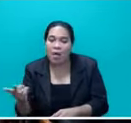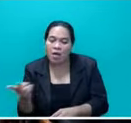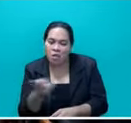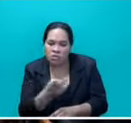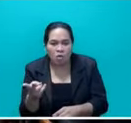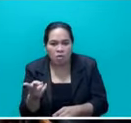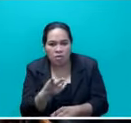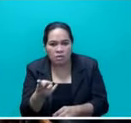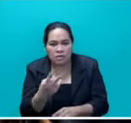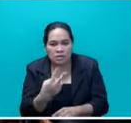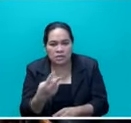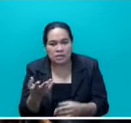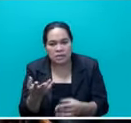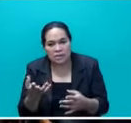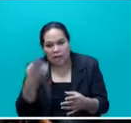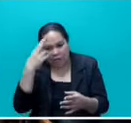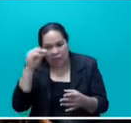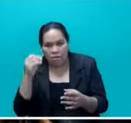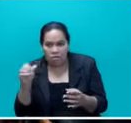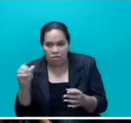Thank you, Chair.